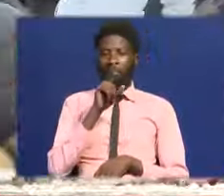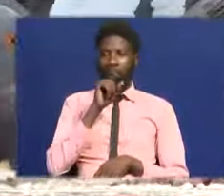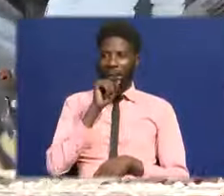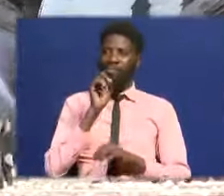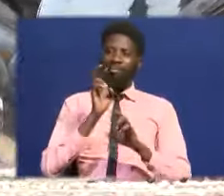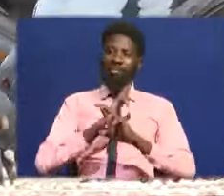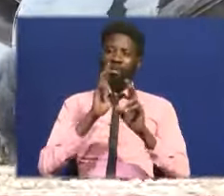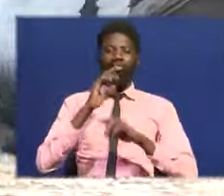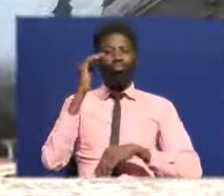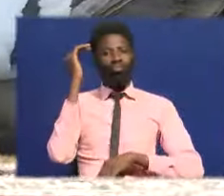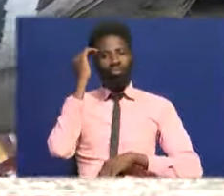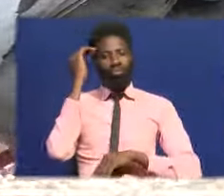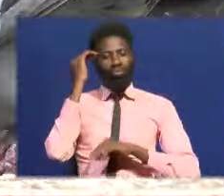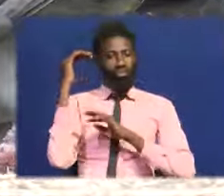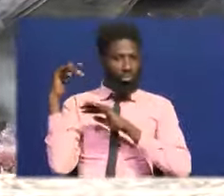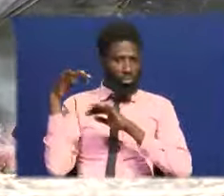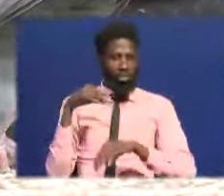meal.